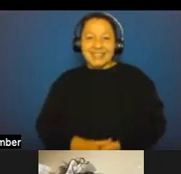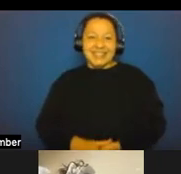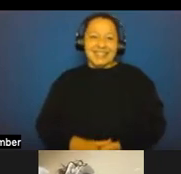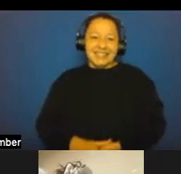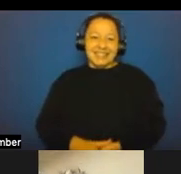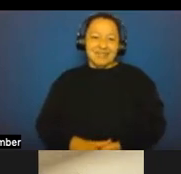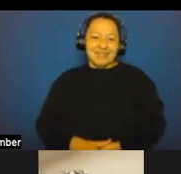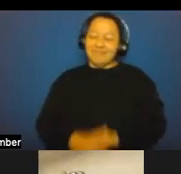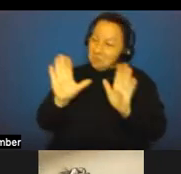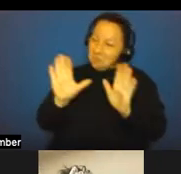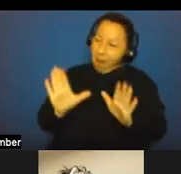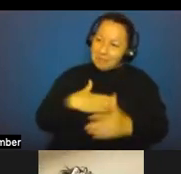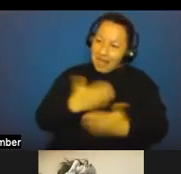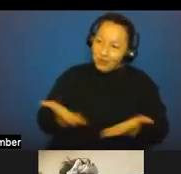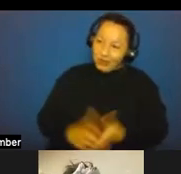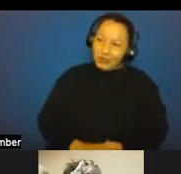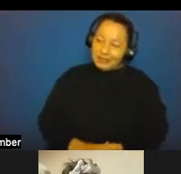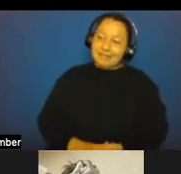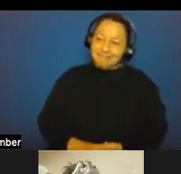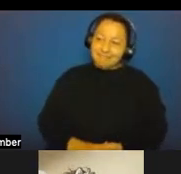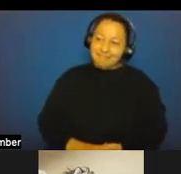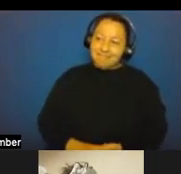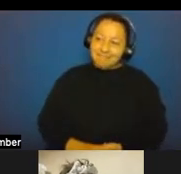Awesome. I'm glad you're here.